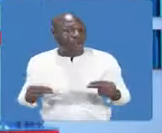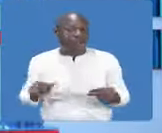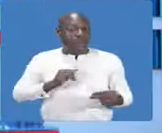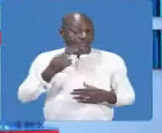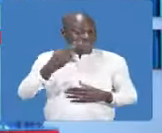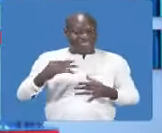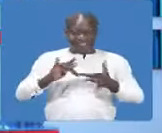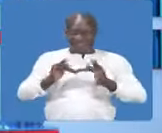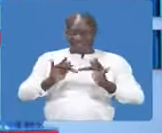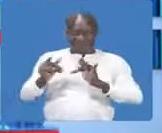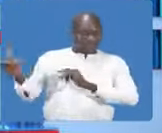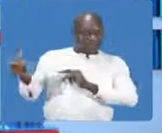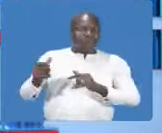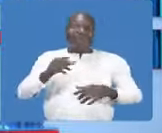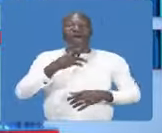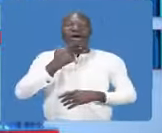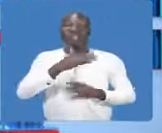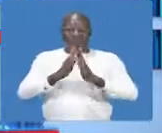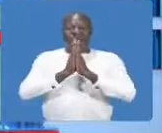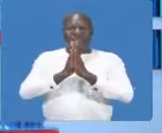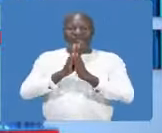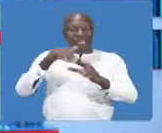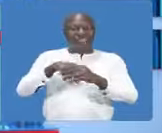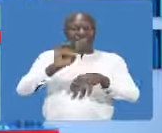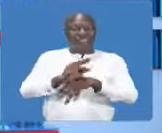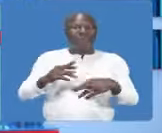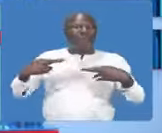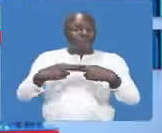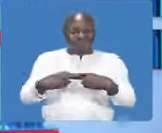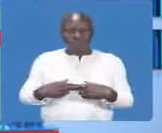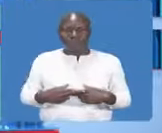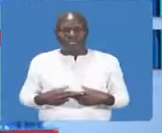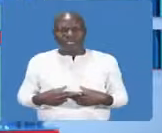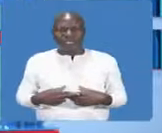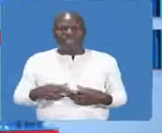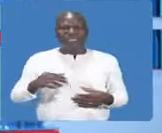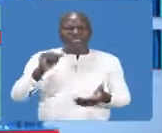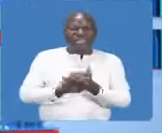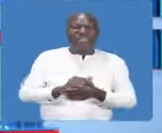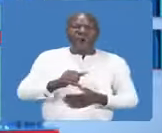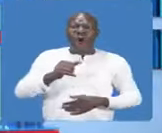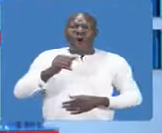yehudu osofo a ogina aso dem sa obo mpaye a abusuafo oyi apaye